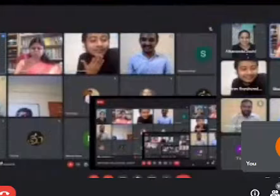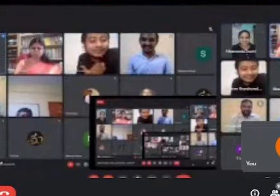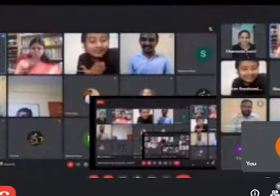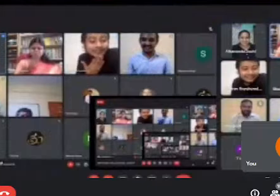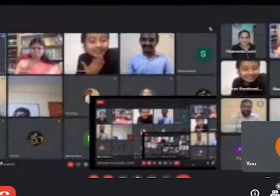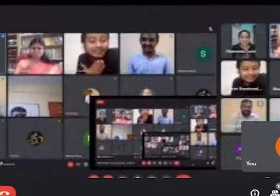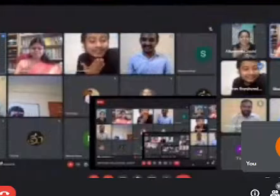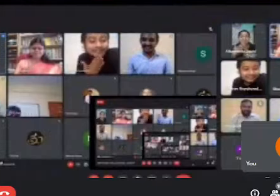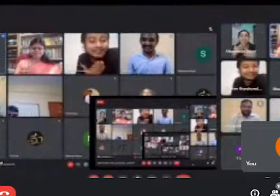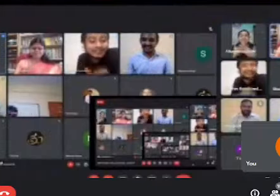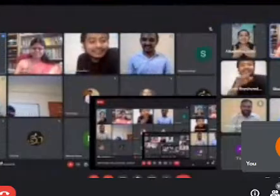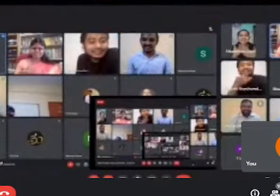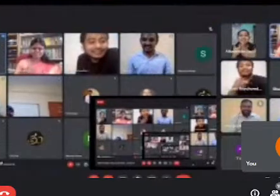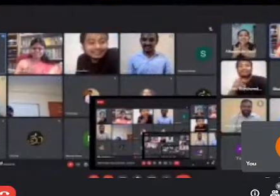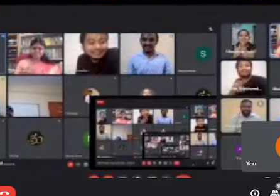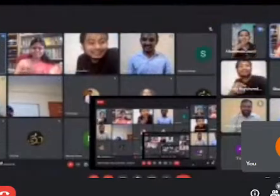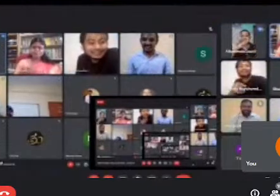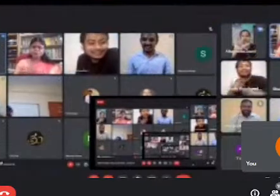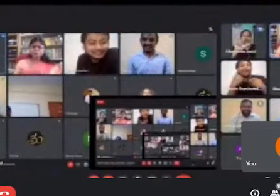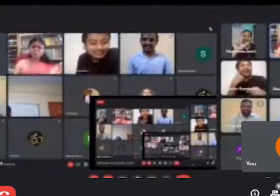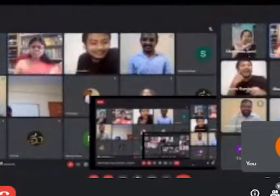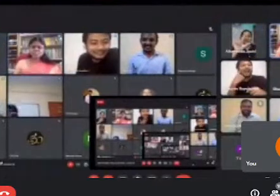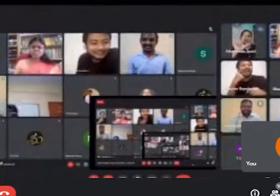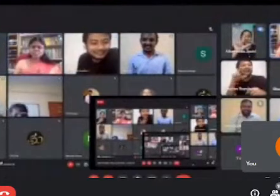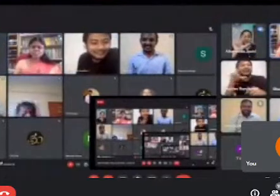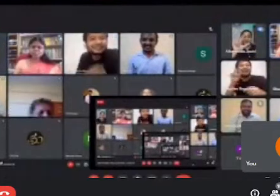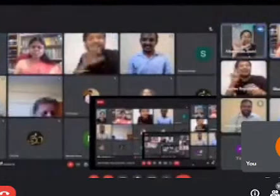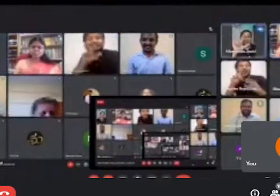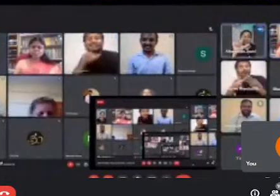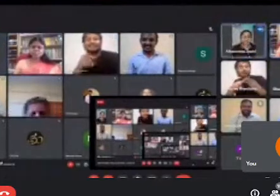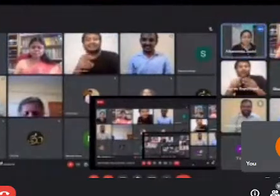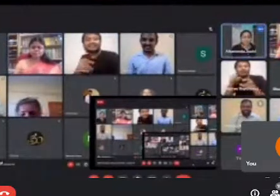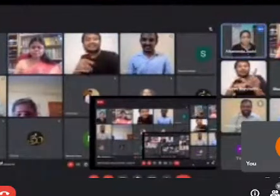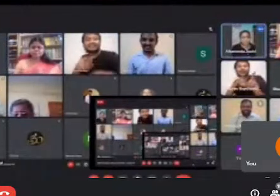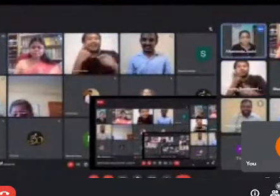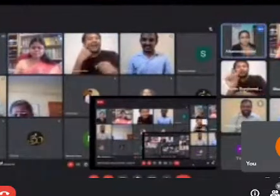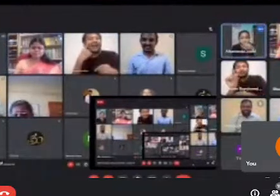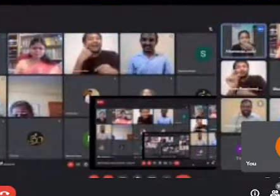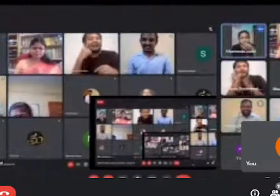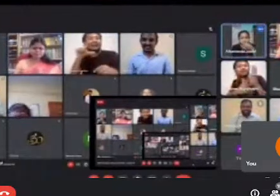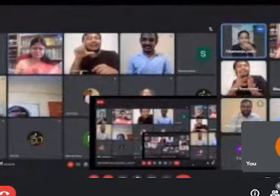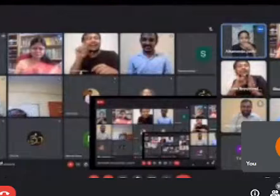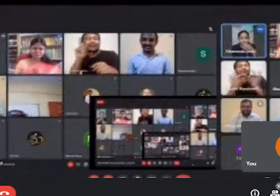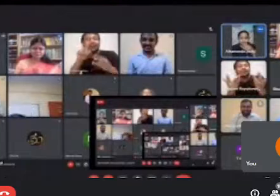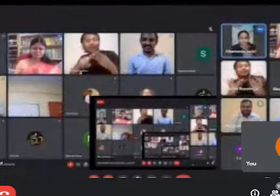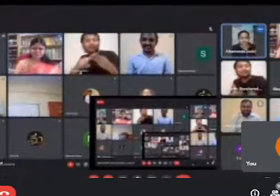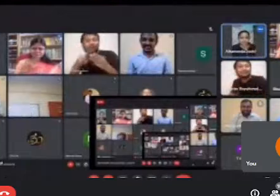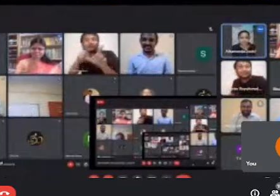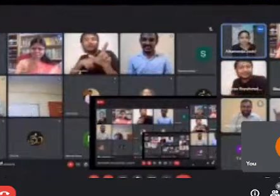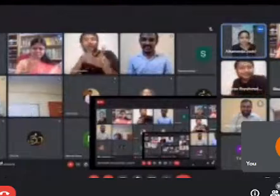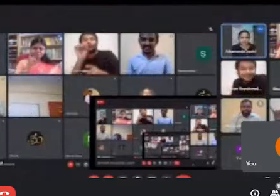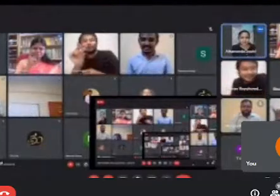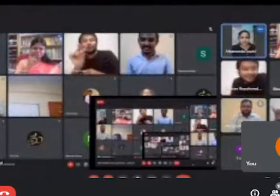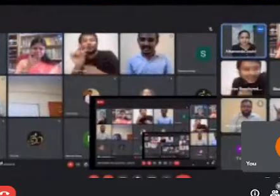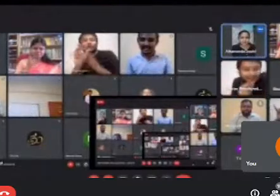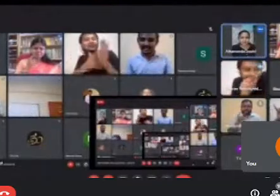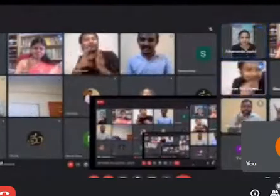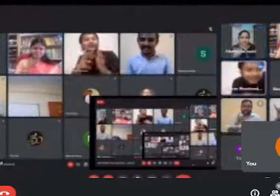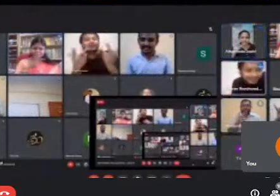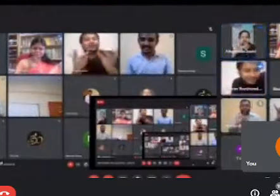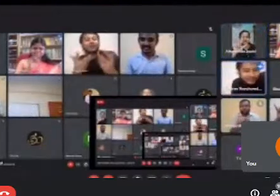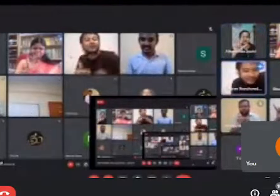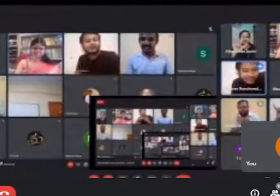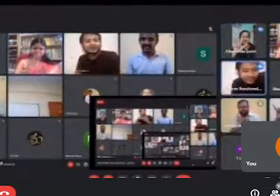love you? I love you. I love That you can see This it.